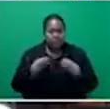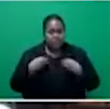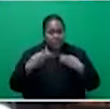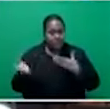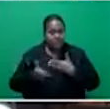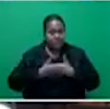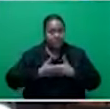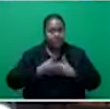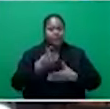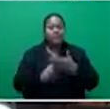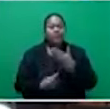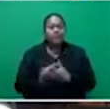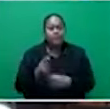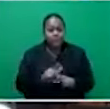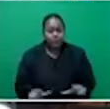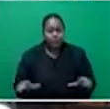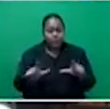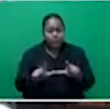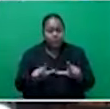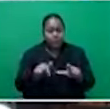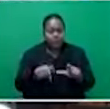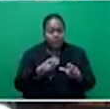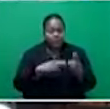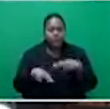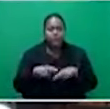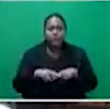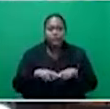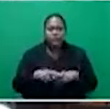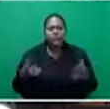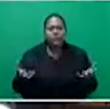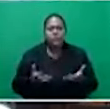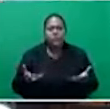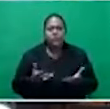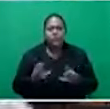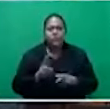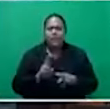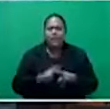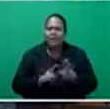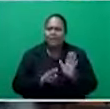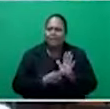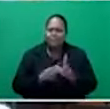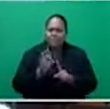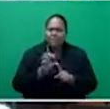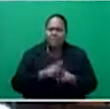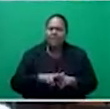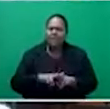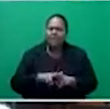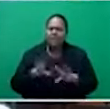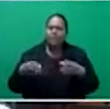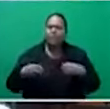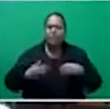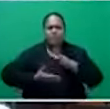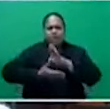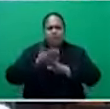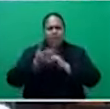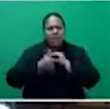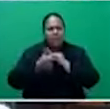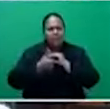had shut down locally, where would FNPF get that higher level rate of return other than in government